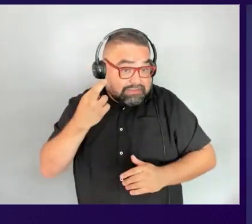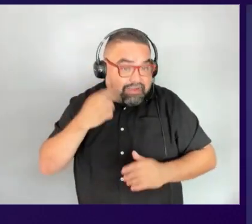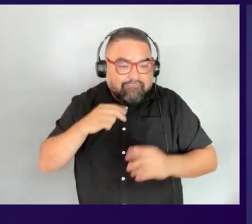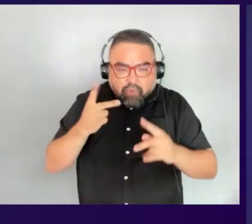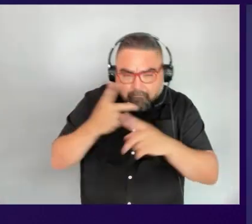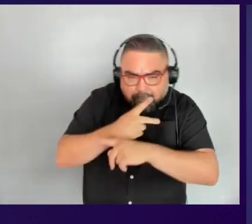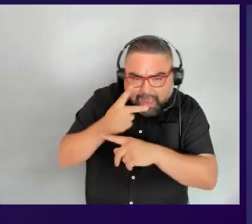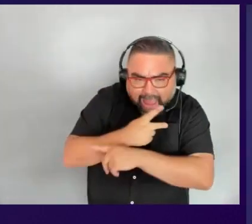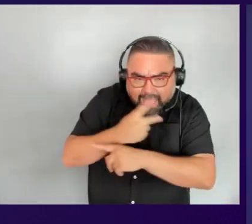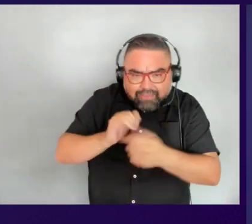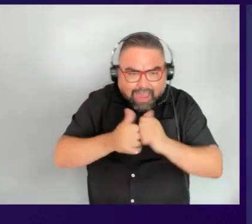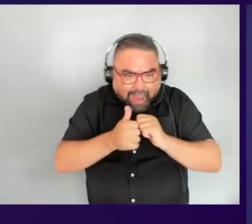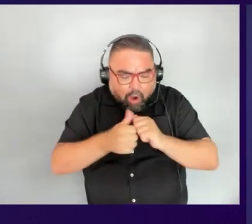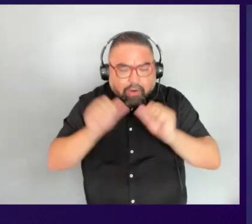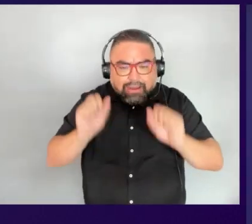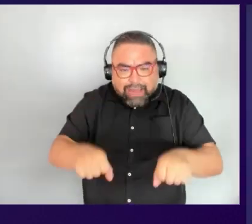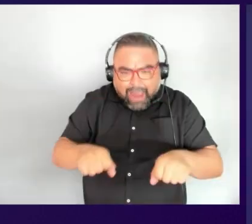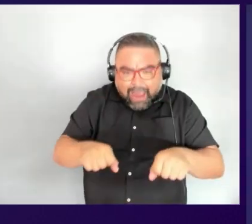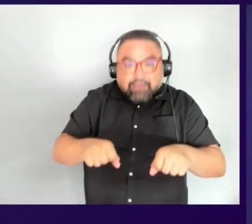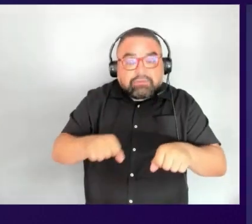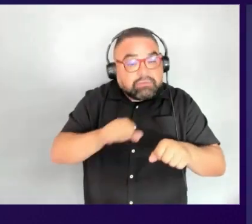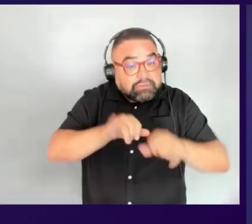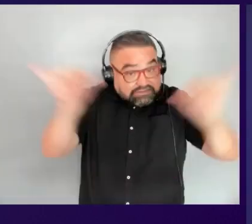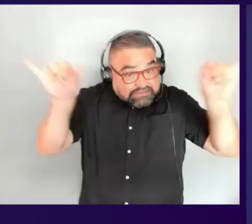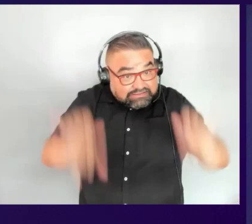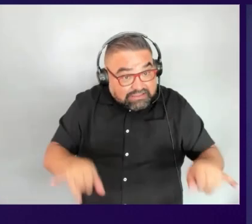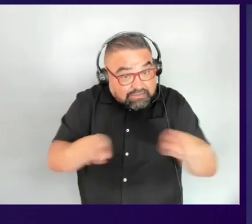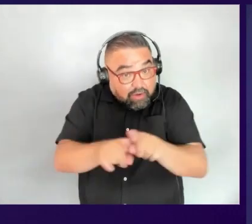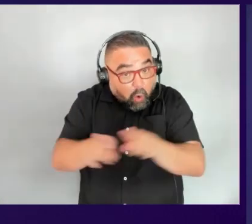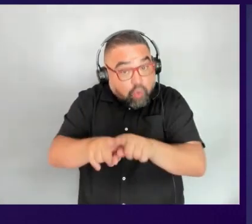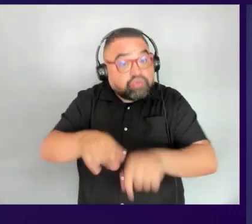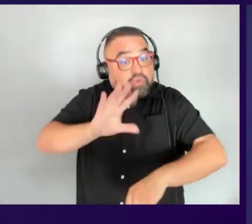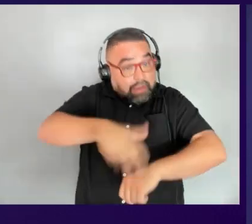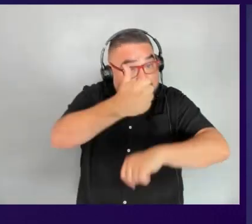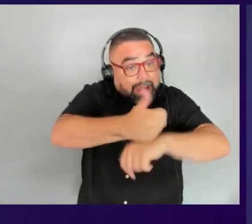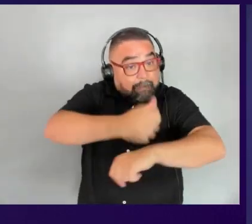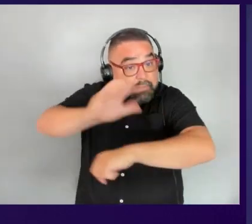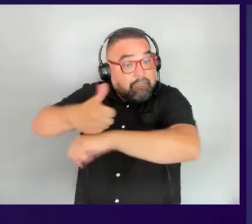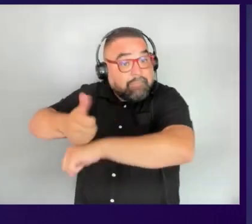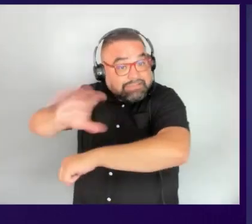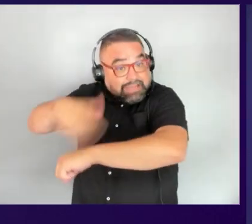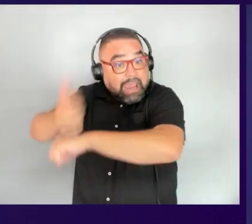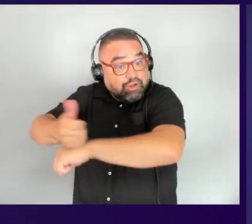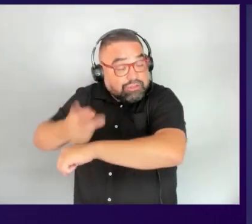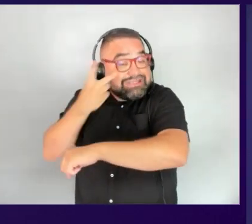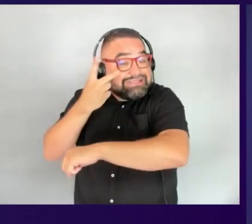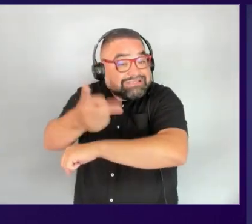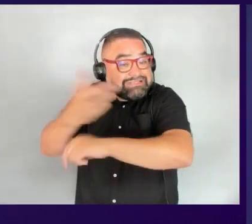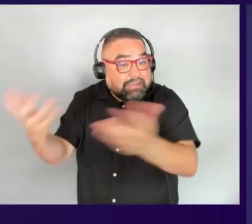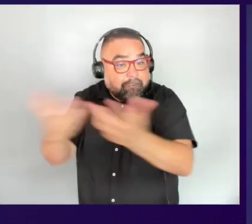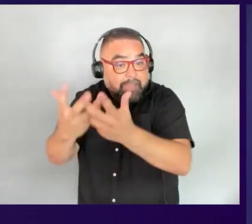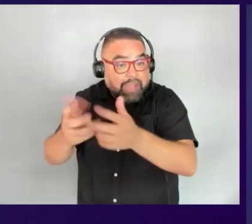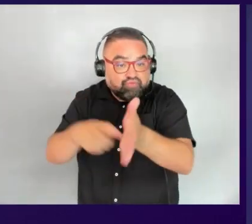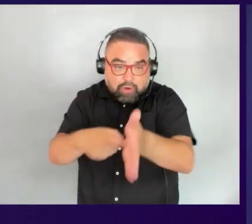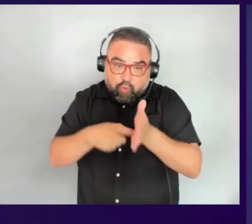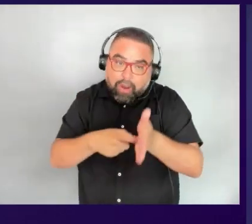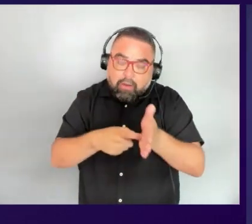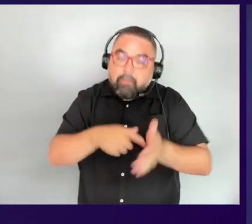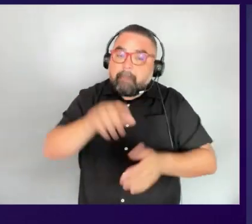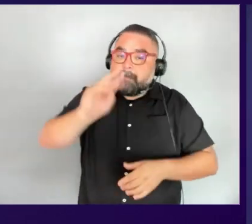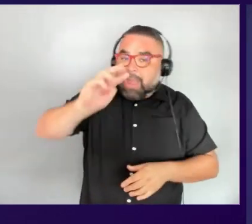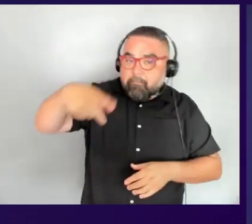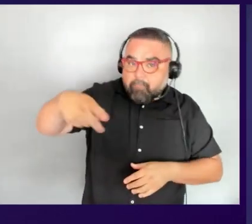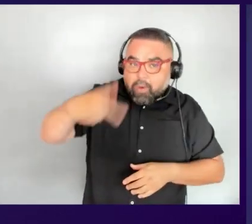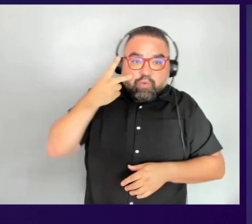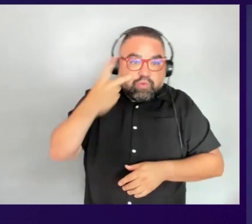of key systems and then formally demonstrate that our implementations meet these requirements. For Mountpoint, we use automated reasoning to